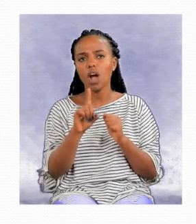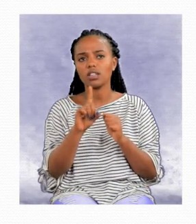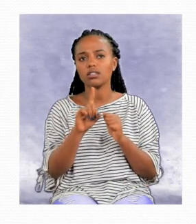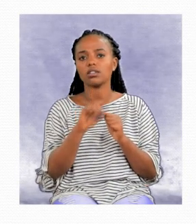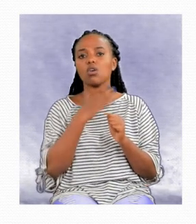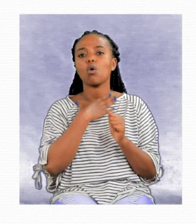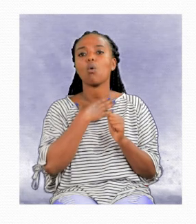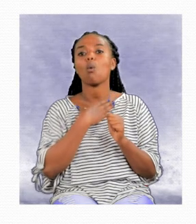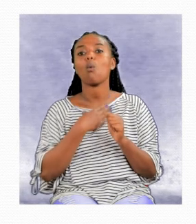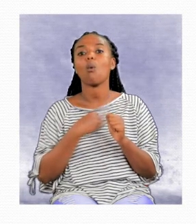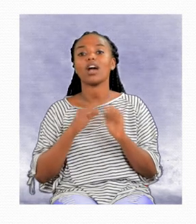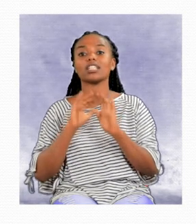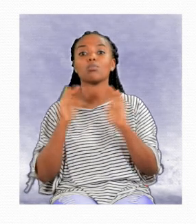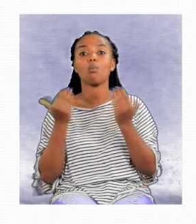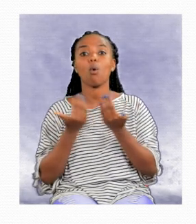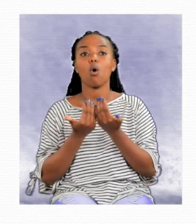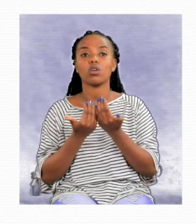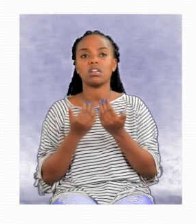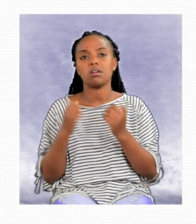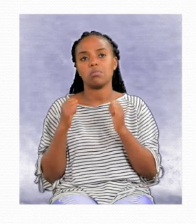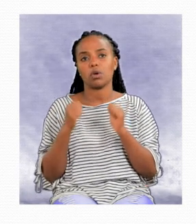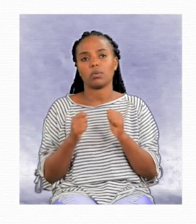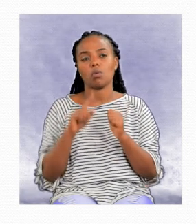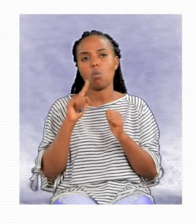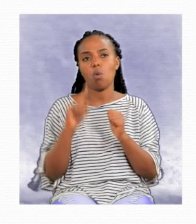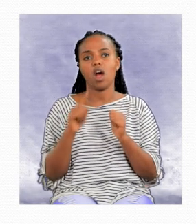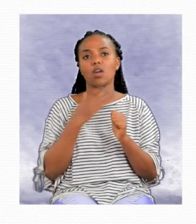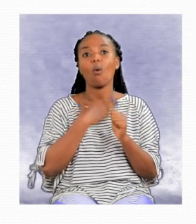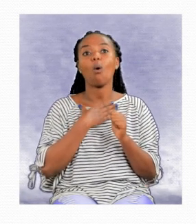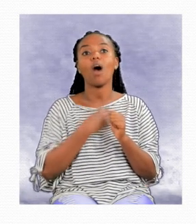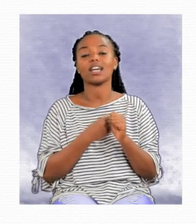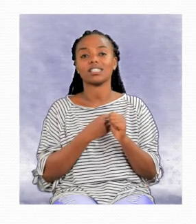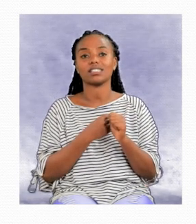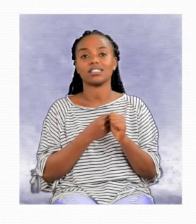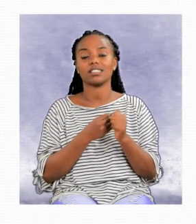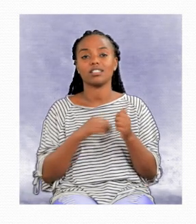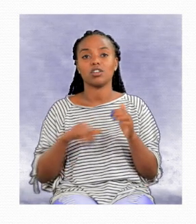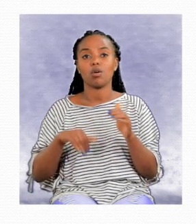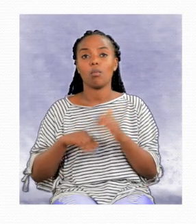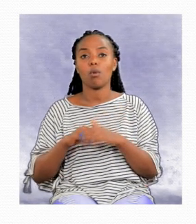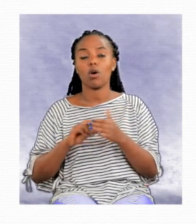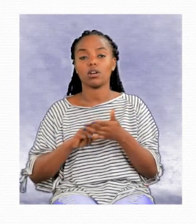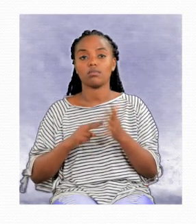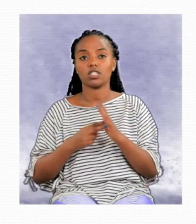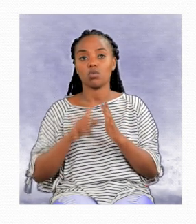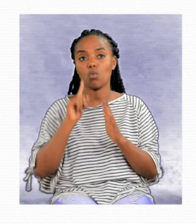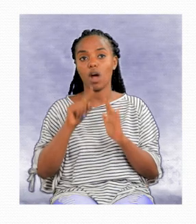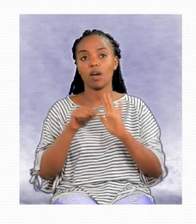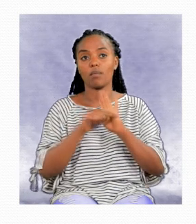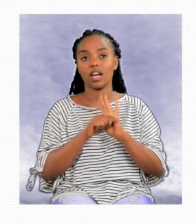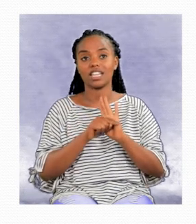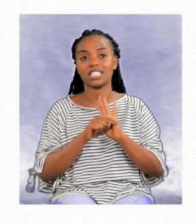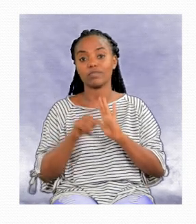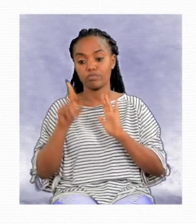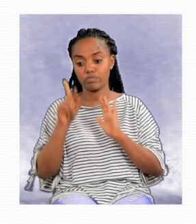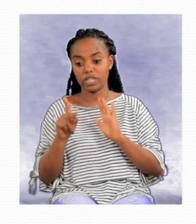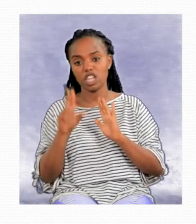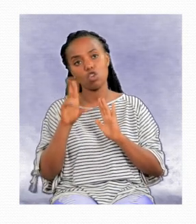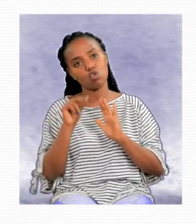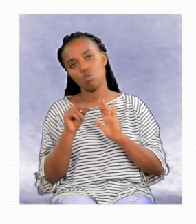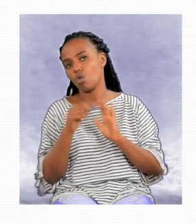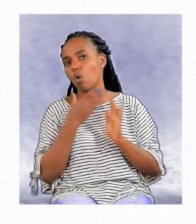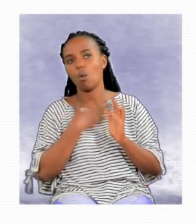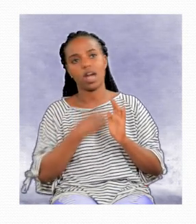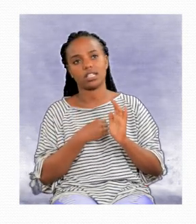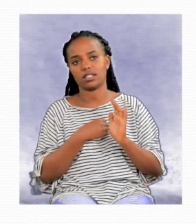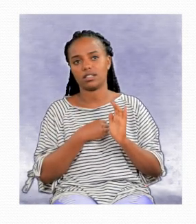white. Probability of at least one white means is equal to 1 minus probability of no white. Applying this